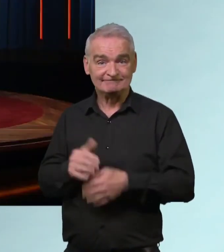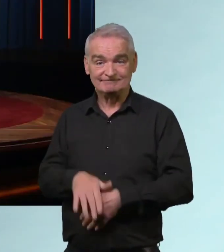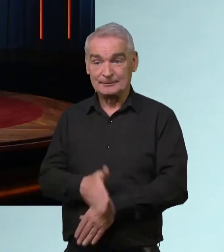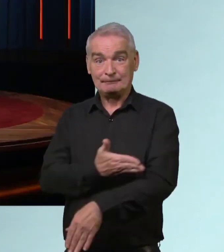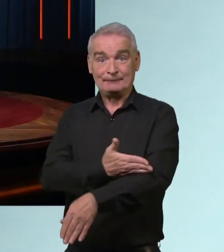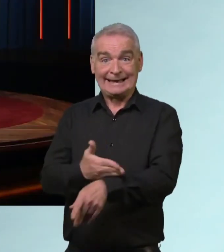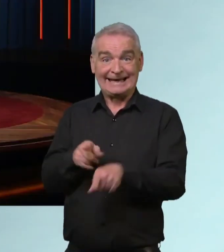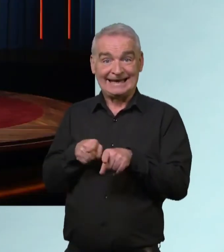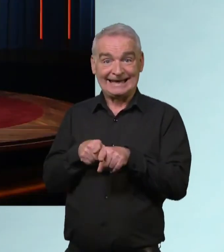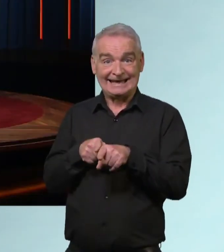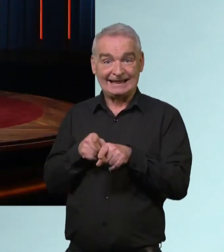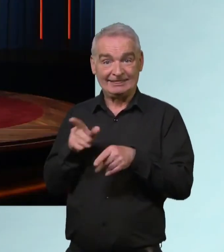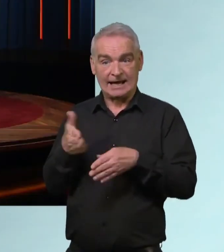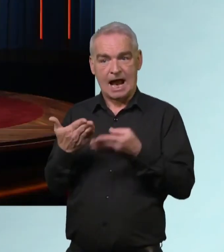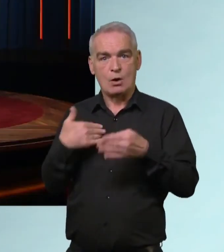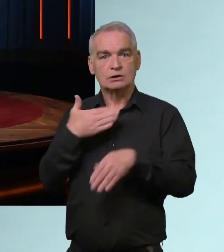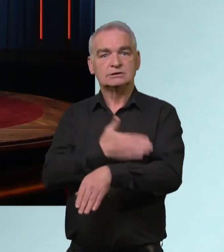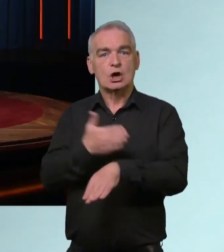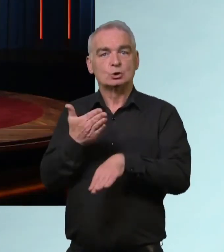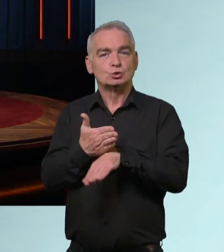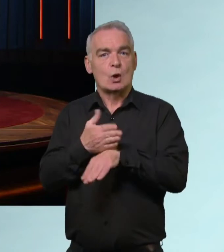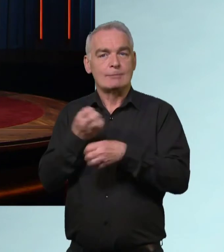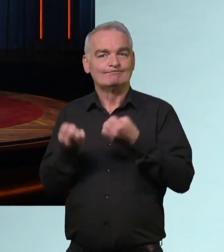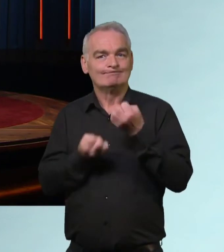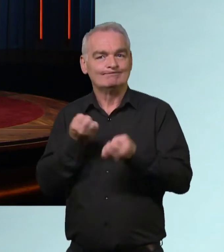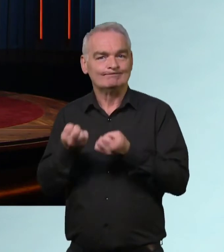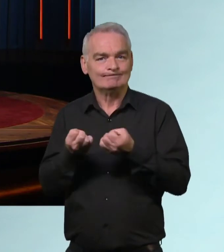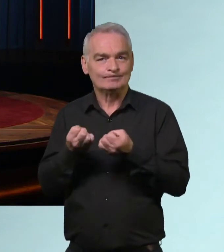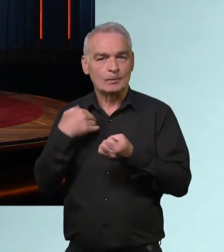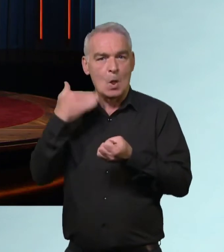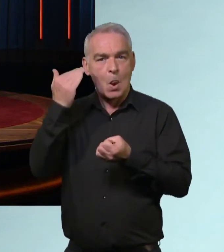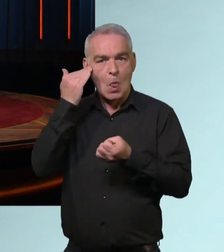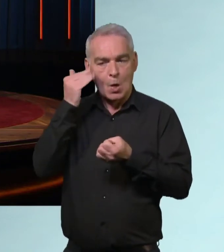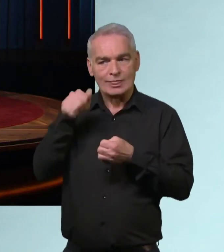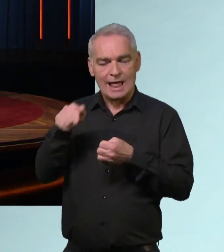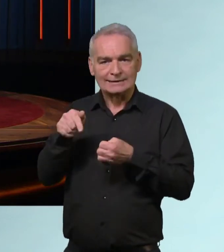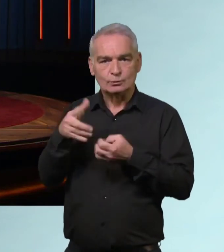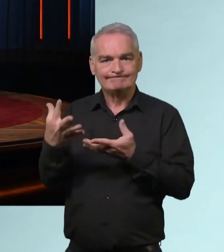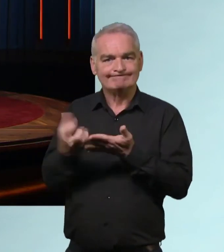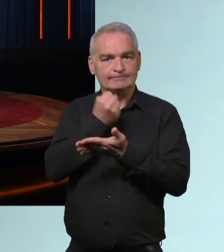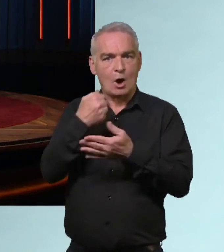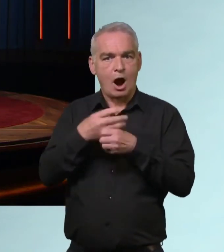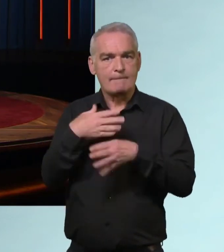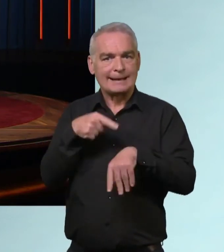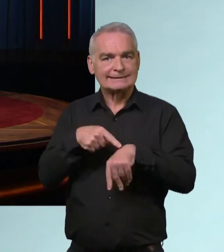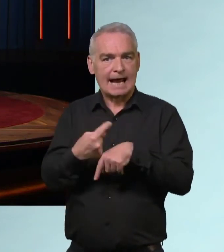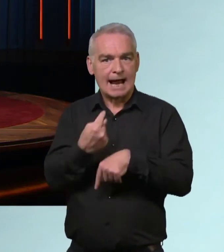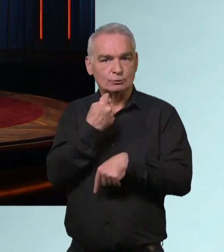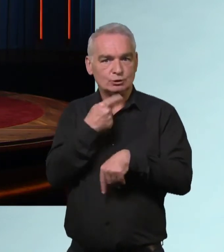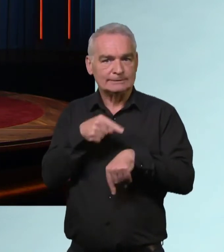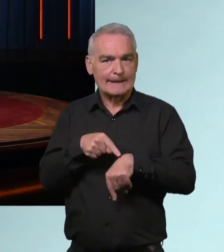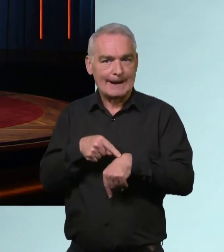very beginning when I first started in forensic, because I knew it was going to be so demanding of my time. I thought, well,